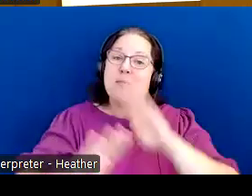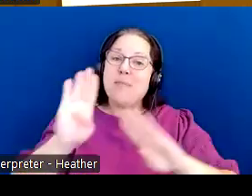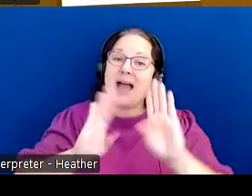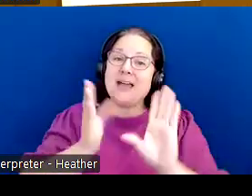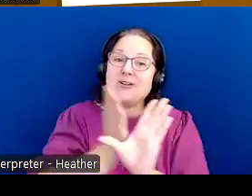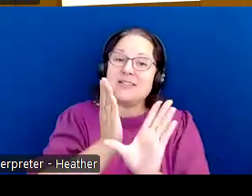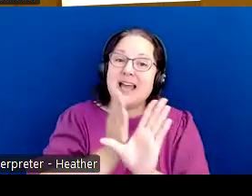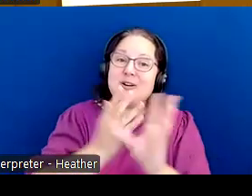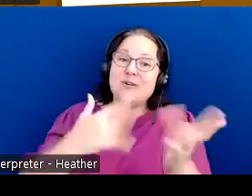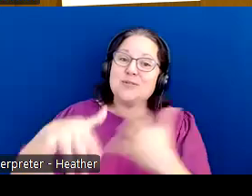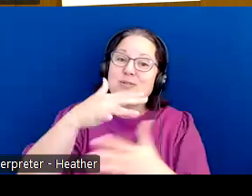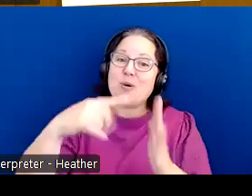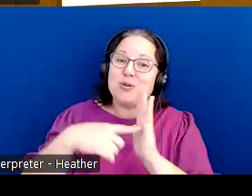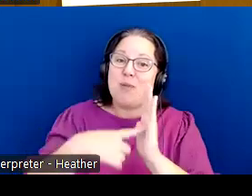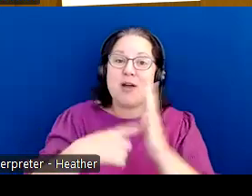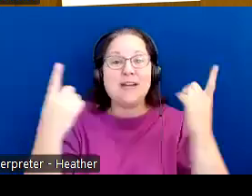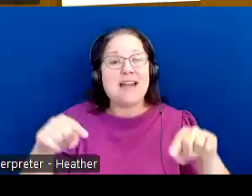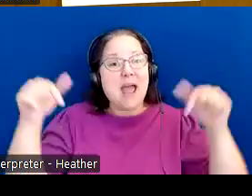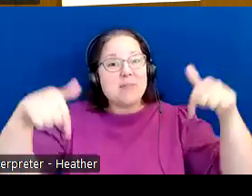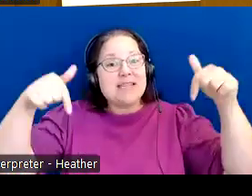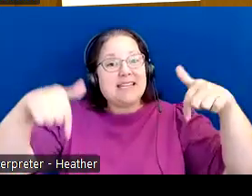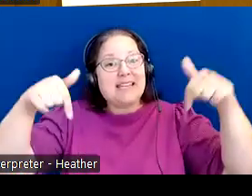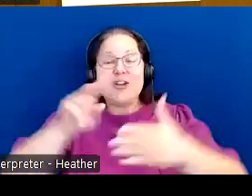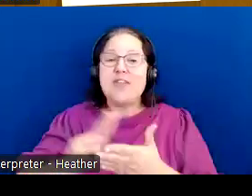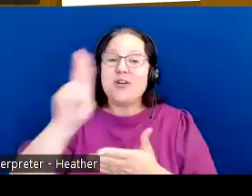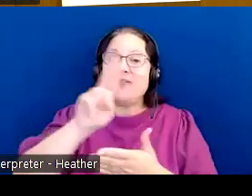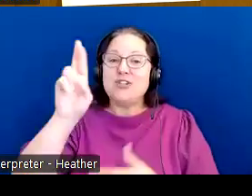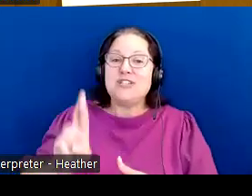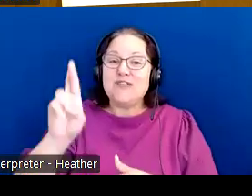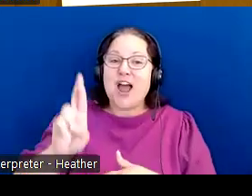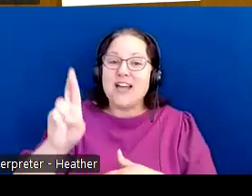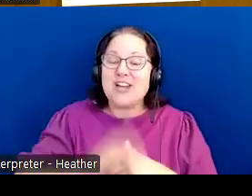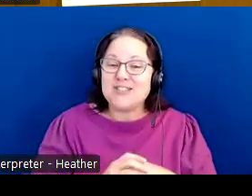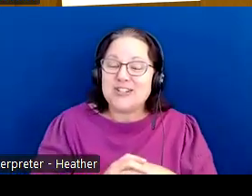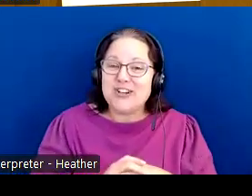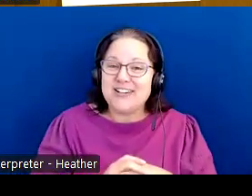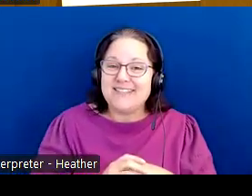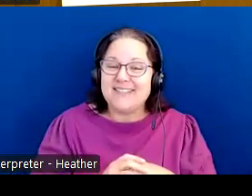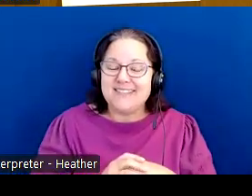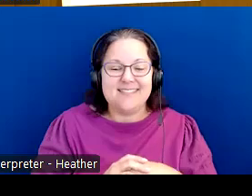This came right here from Dr. Engel at the University of Rochester.